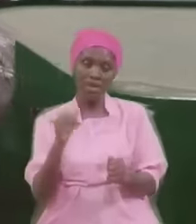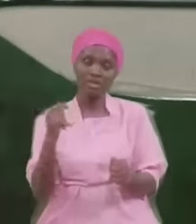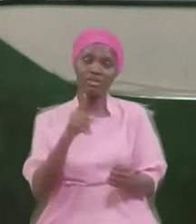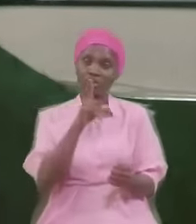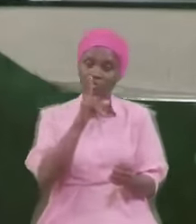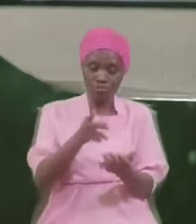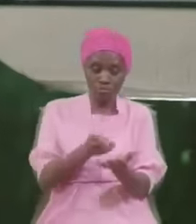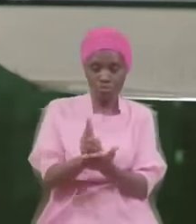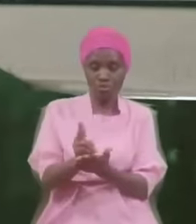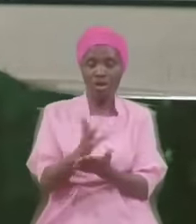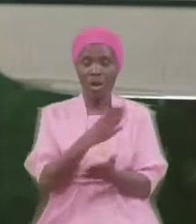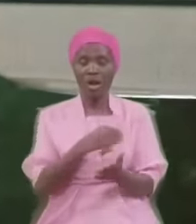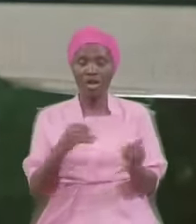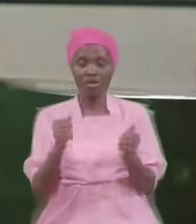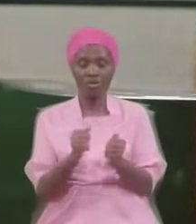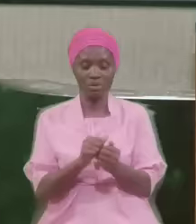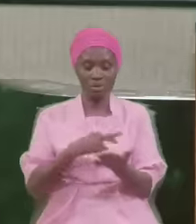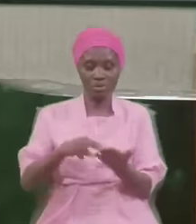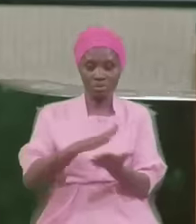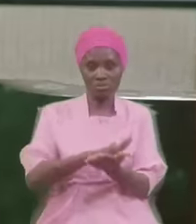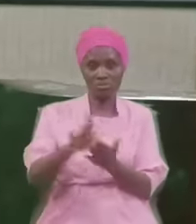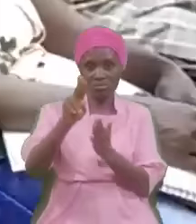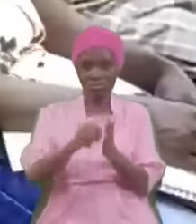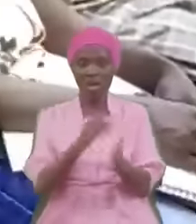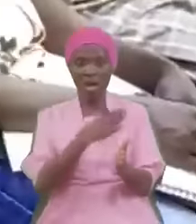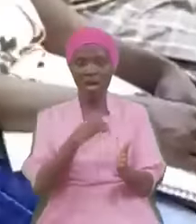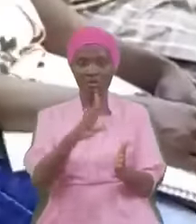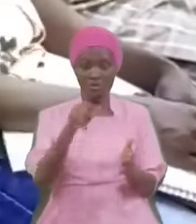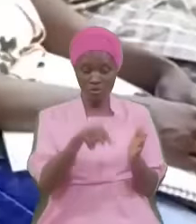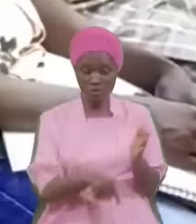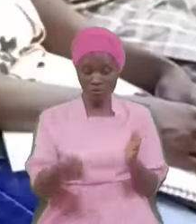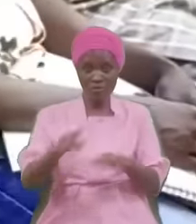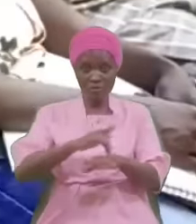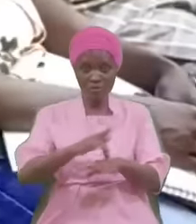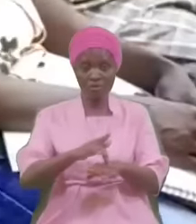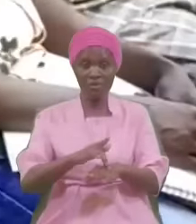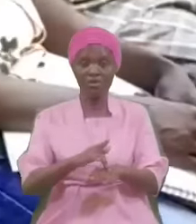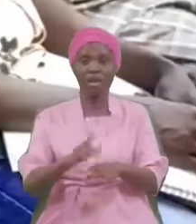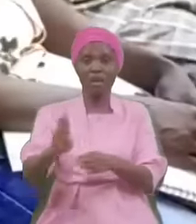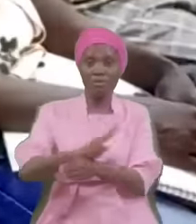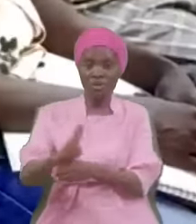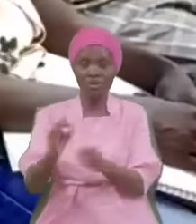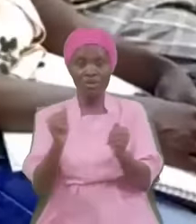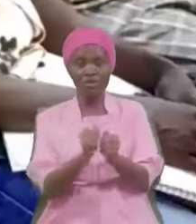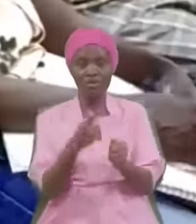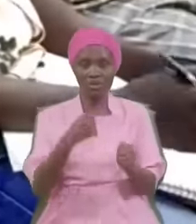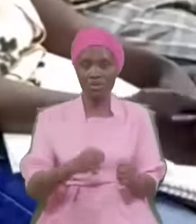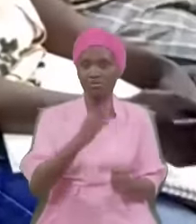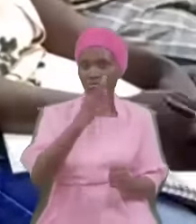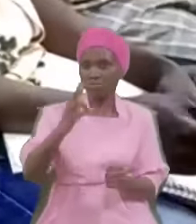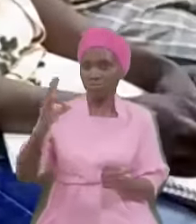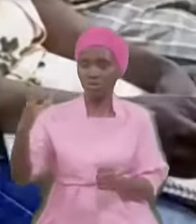verse 15, and your feet shod with the preparation of the gospel of peace, verse 16,